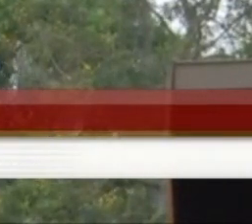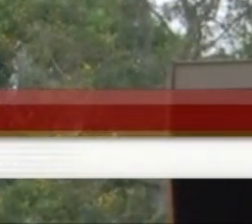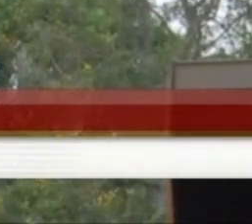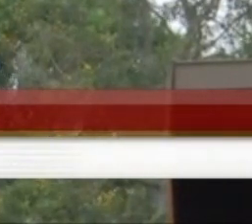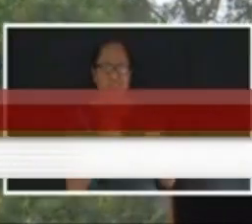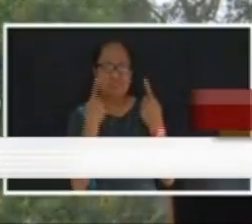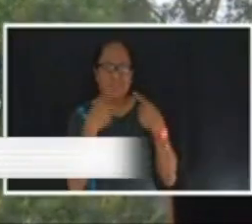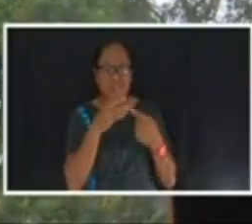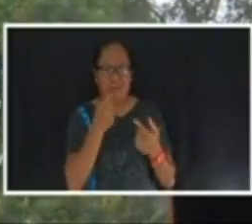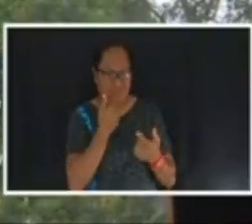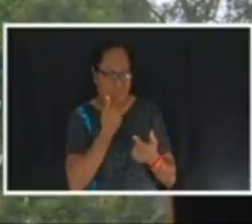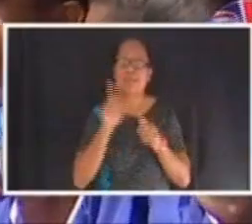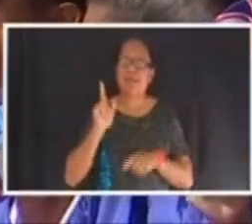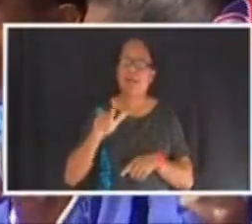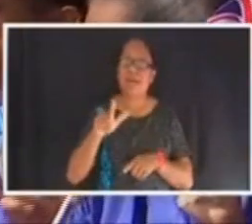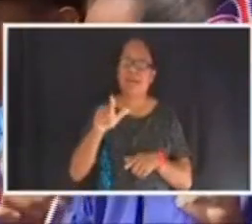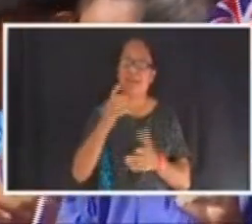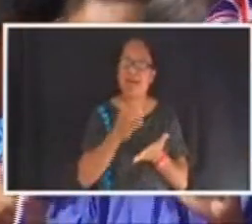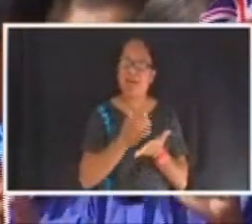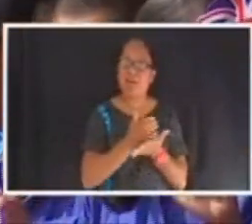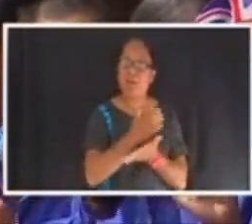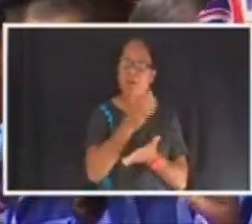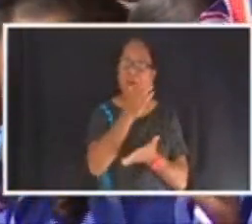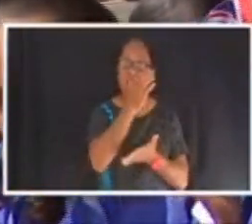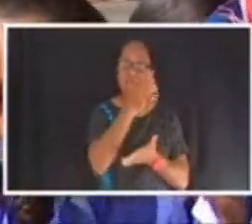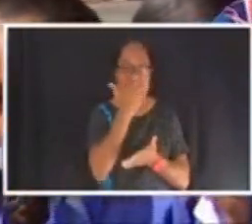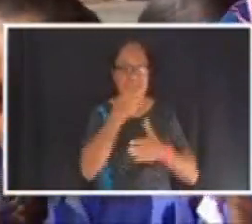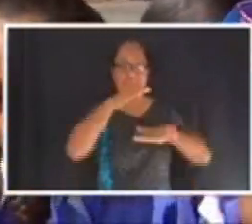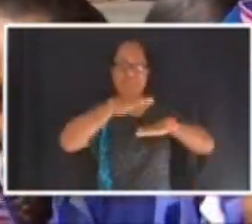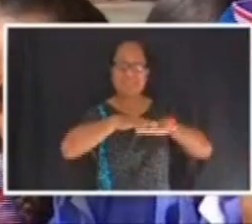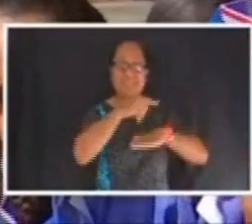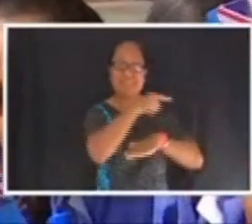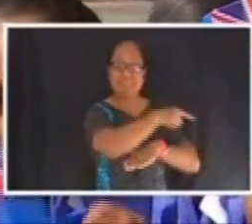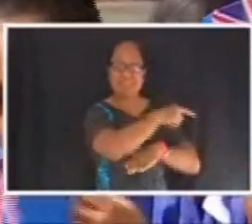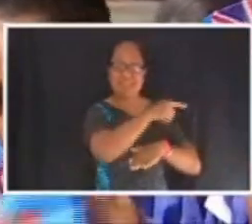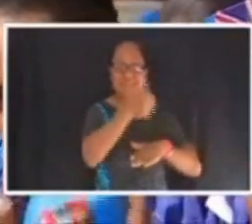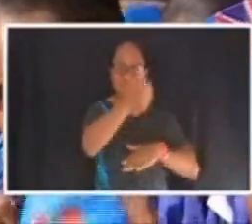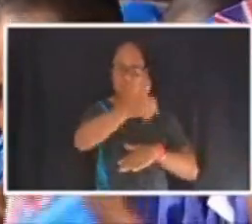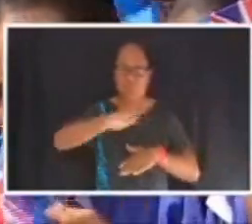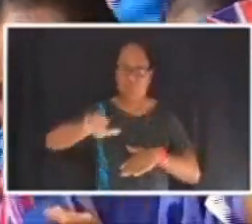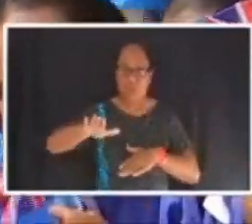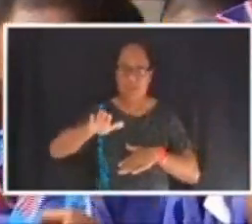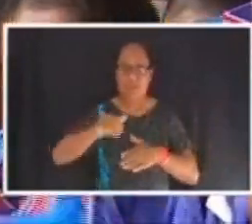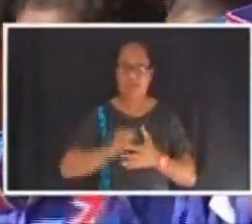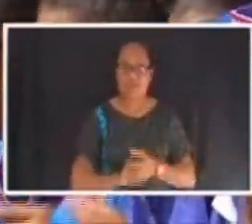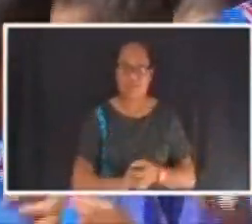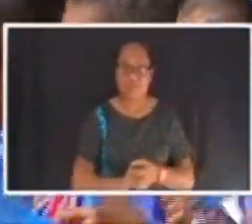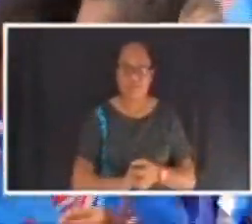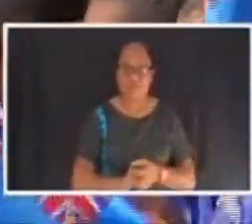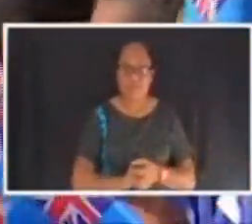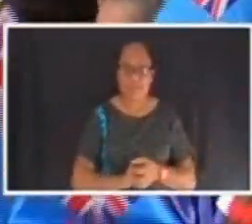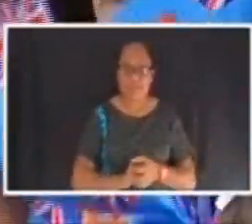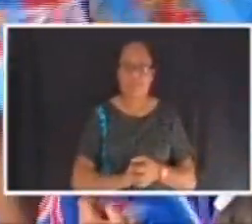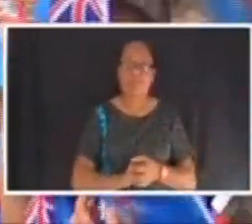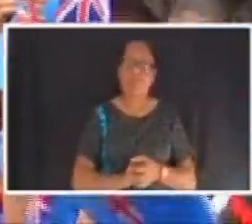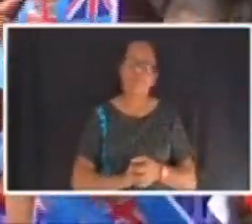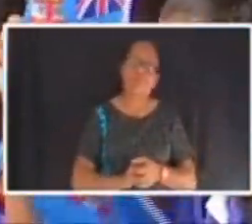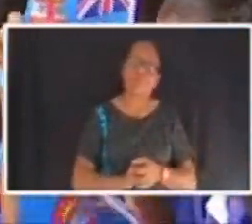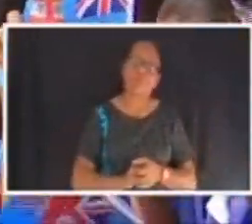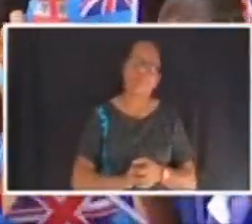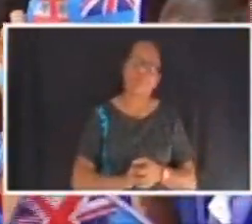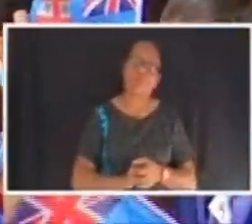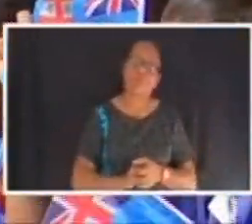or exciting. In fact, all too often, it is something that we take for granted. But as